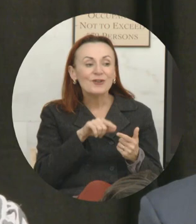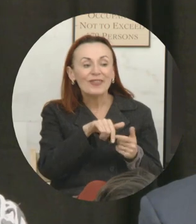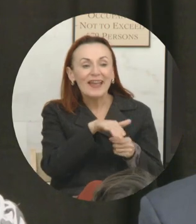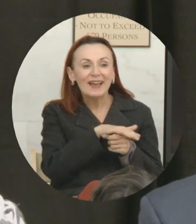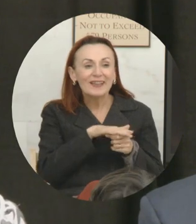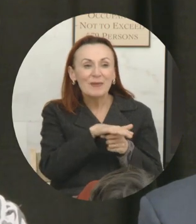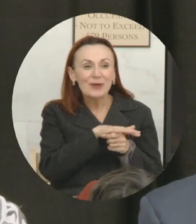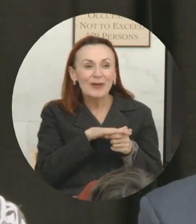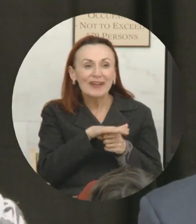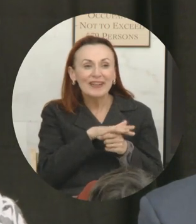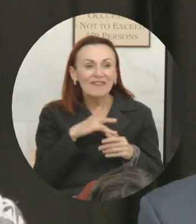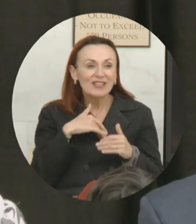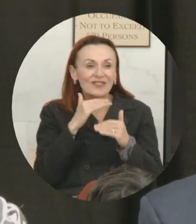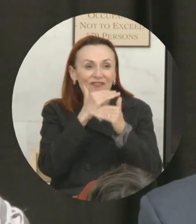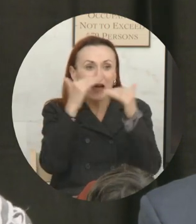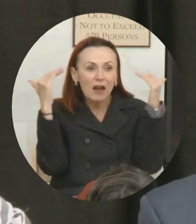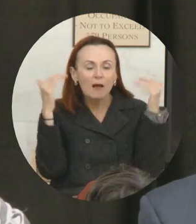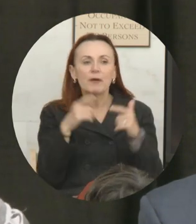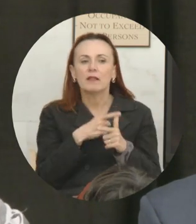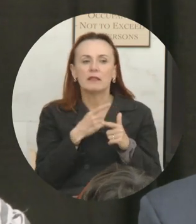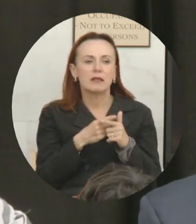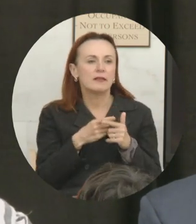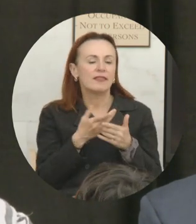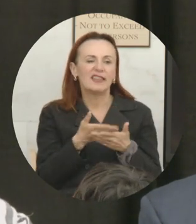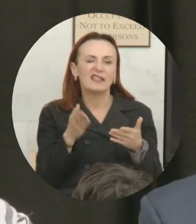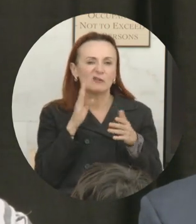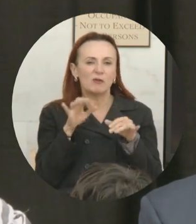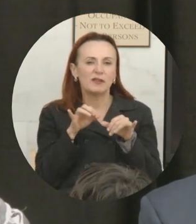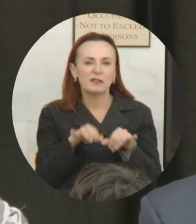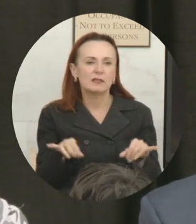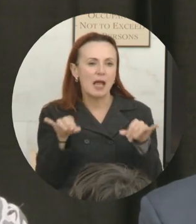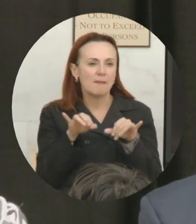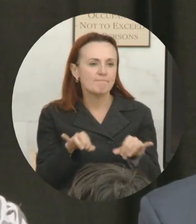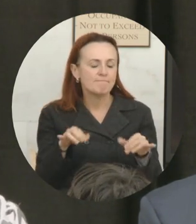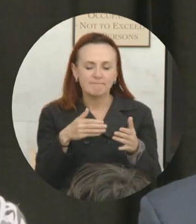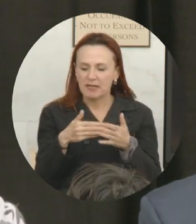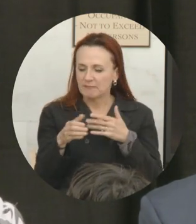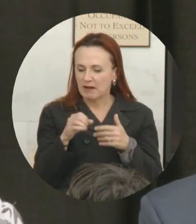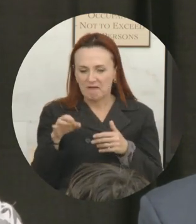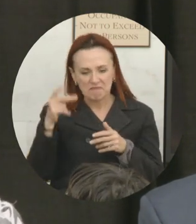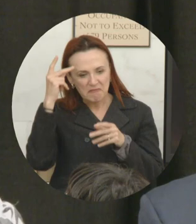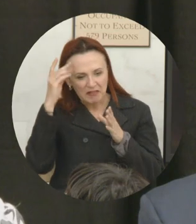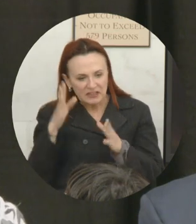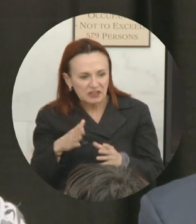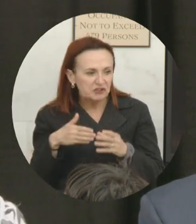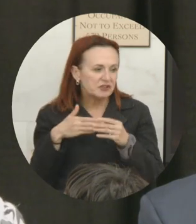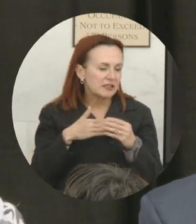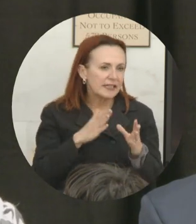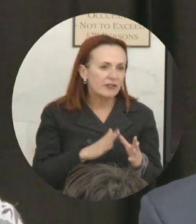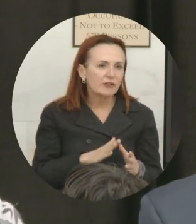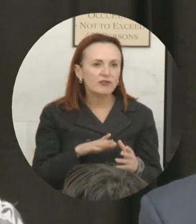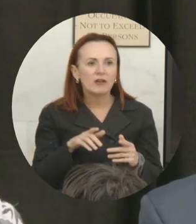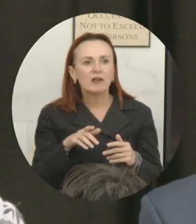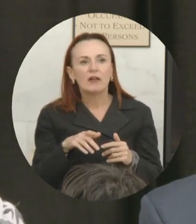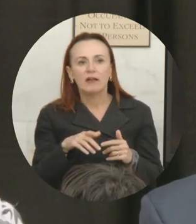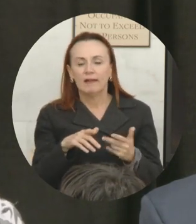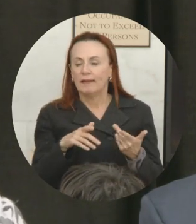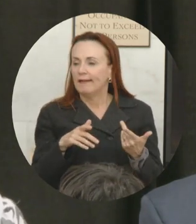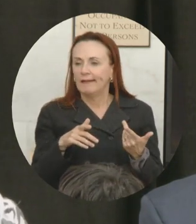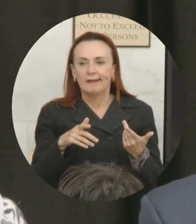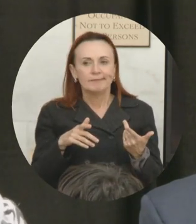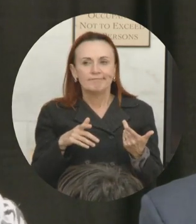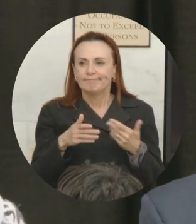continue on the conveyor belt, no matter how politicians, community leaders, and others see it. Until